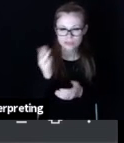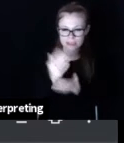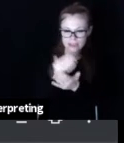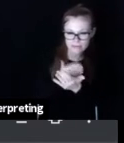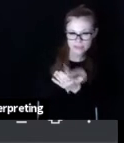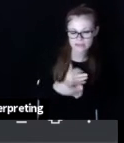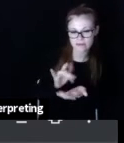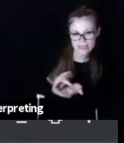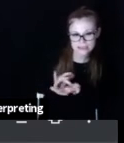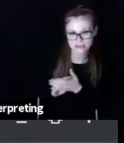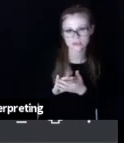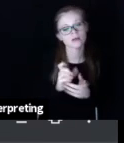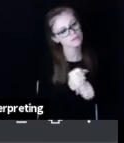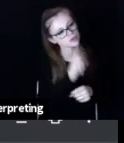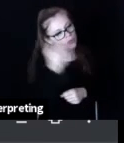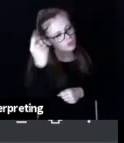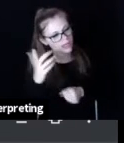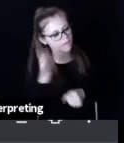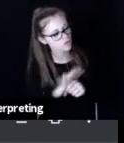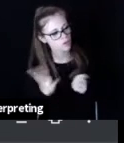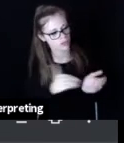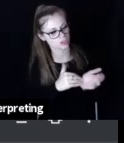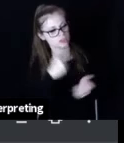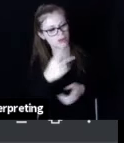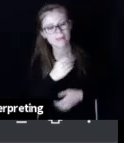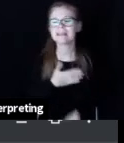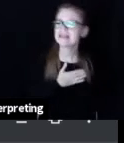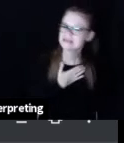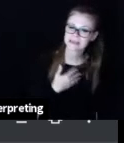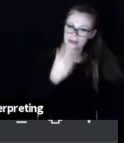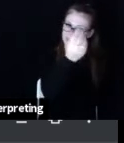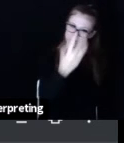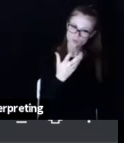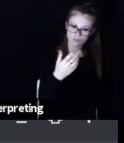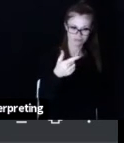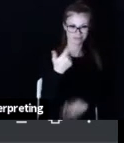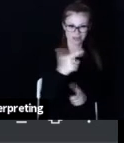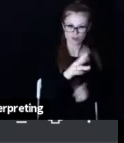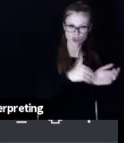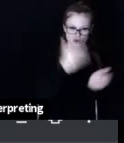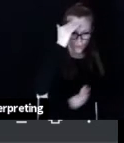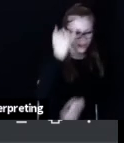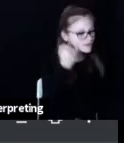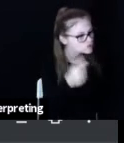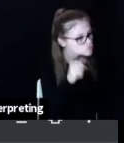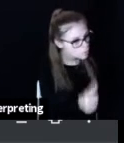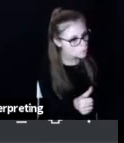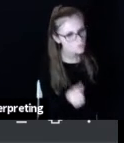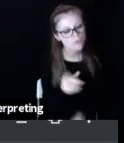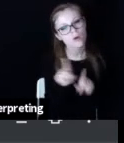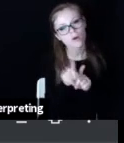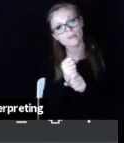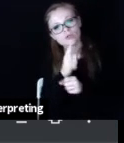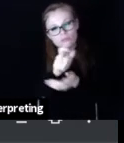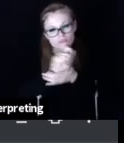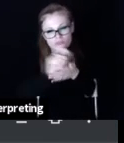you understand what the doctor is telling you, and please let us know if you don't. And then take notes or ask the doctor